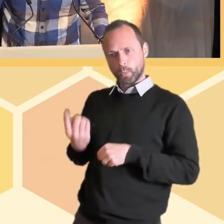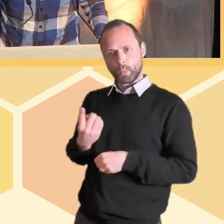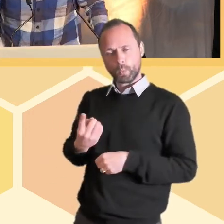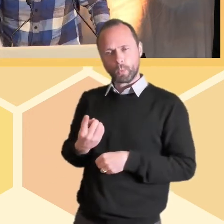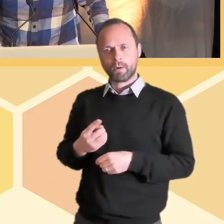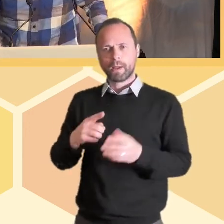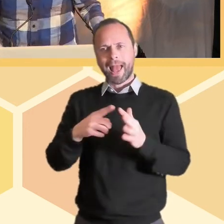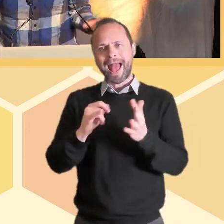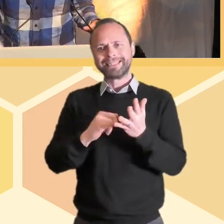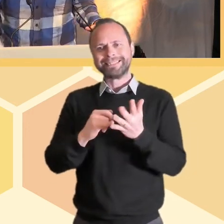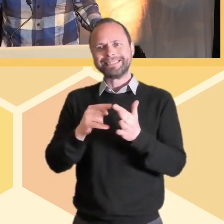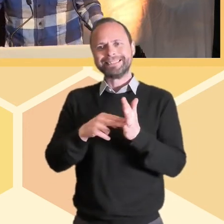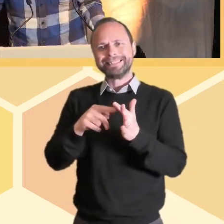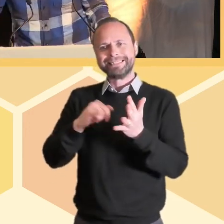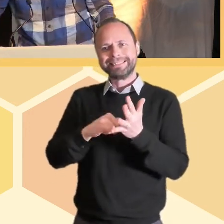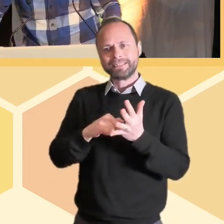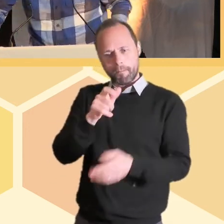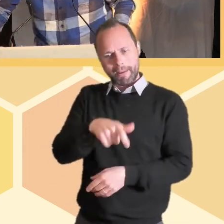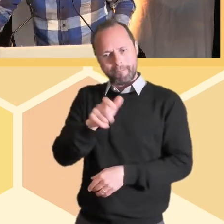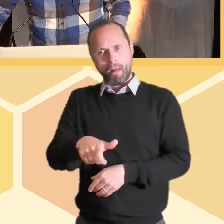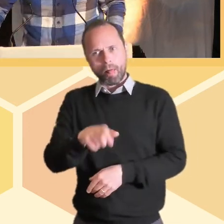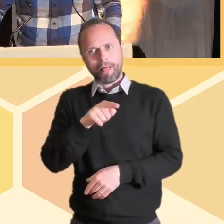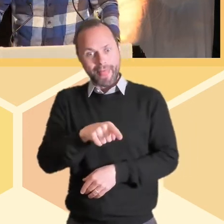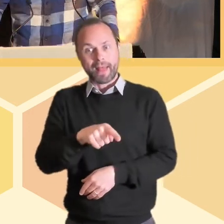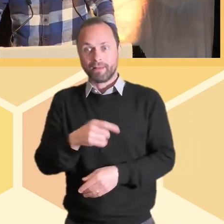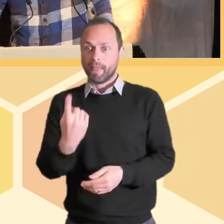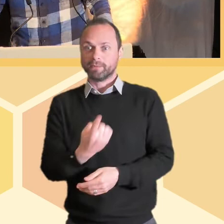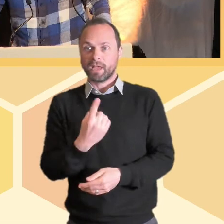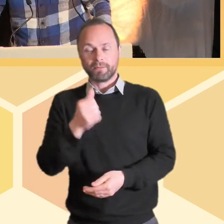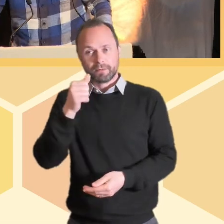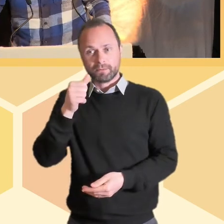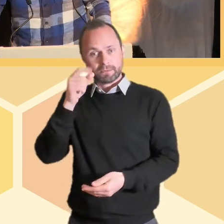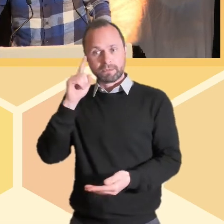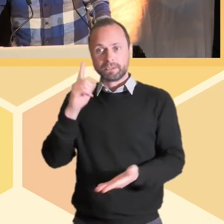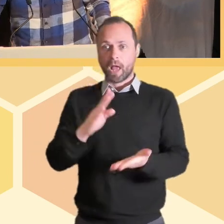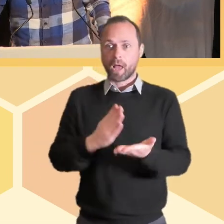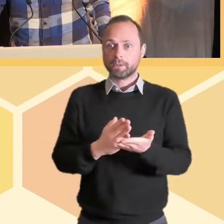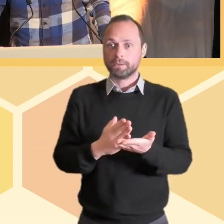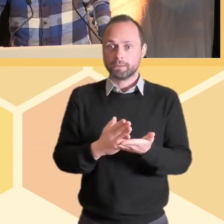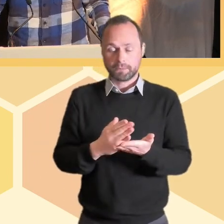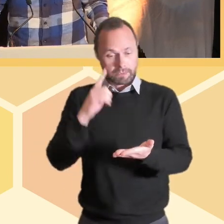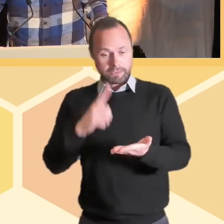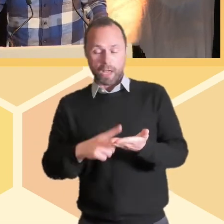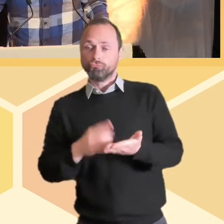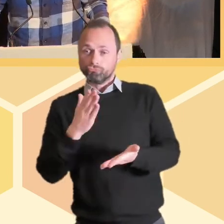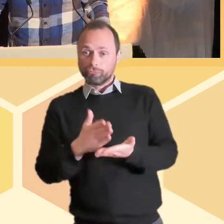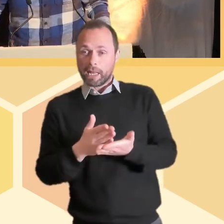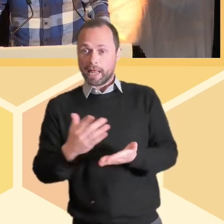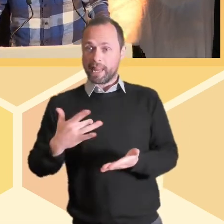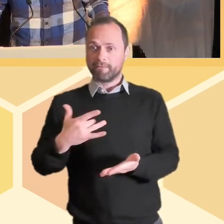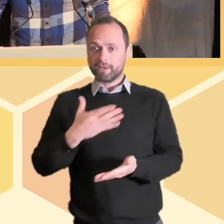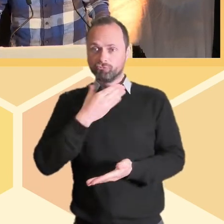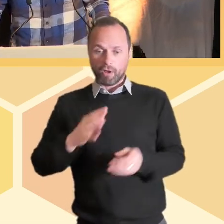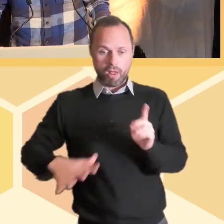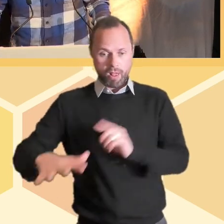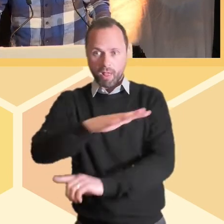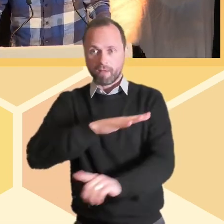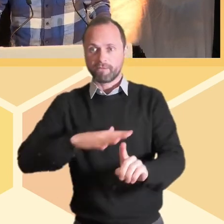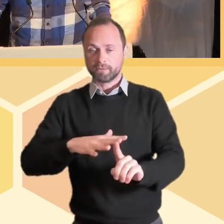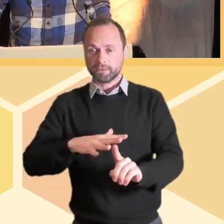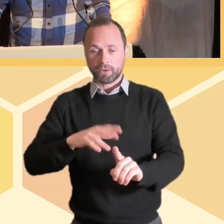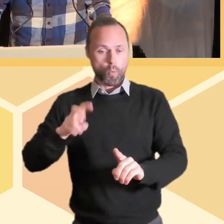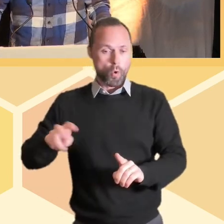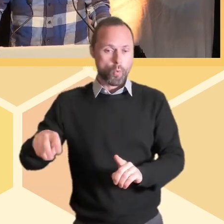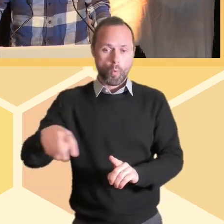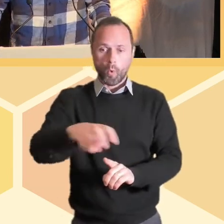called the Essenes, who physically took it into the desert and lived in order to prepare a new way of life for the Jews. And then,